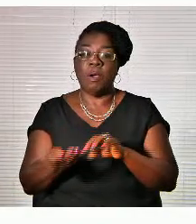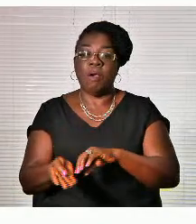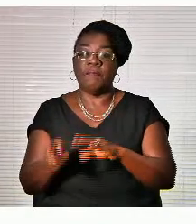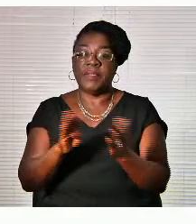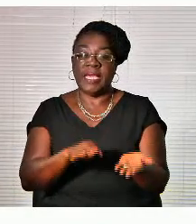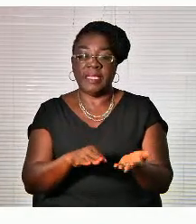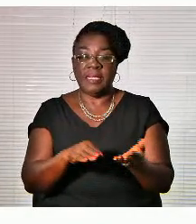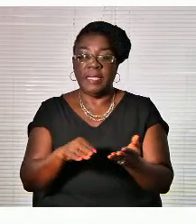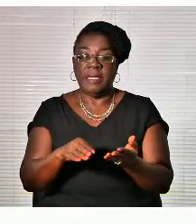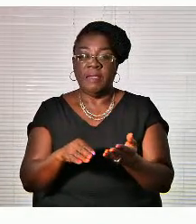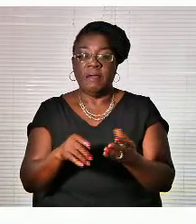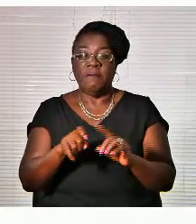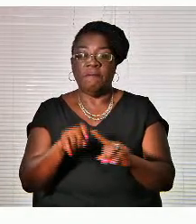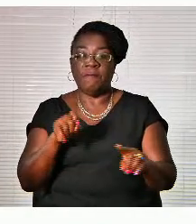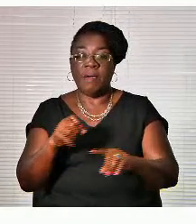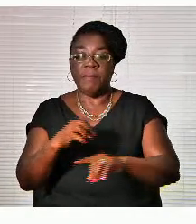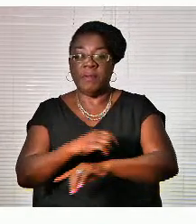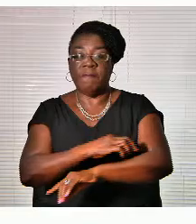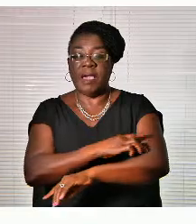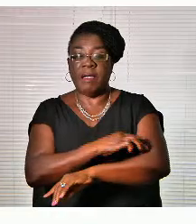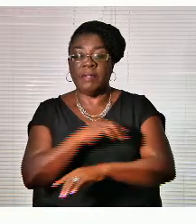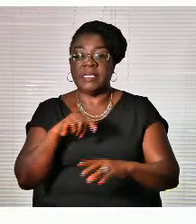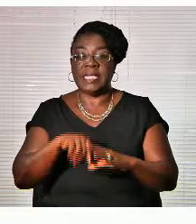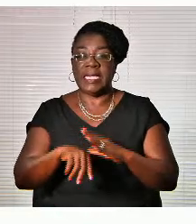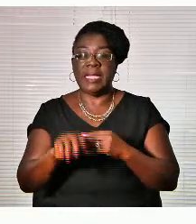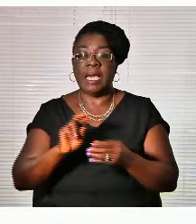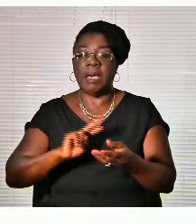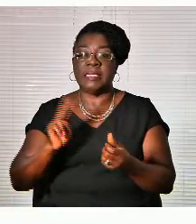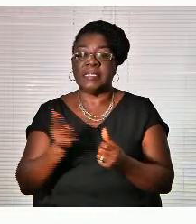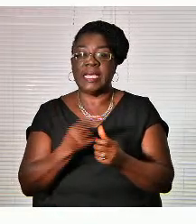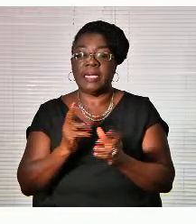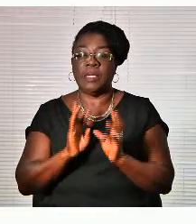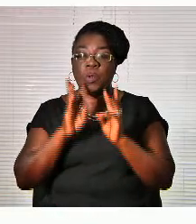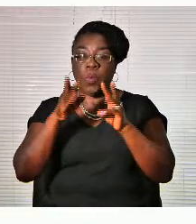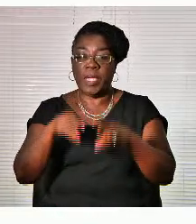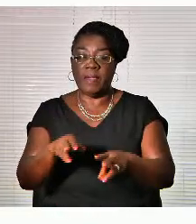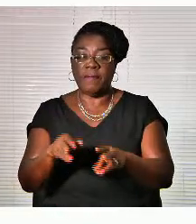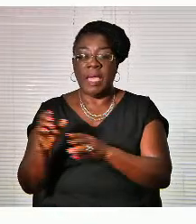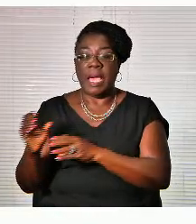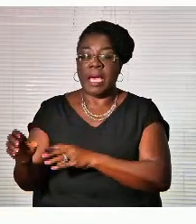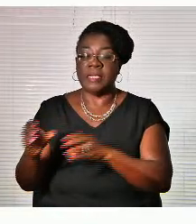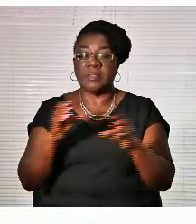to COVID-19 in our second wave as compared to the first wave.